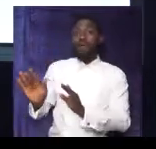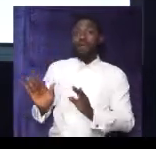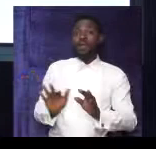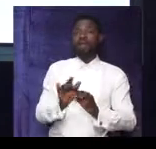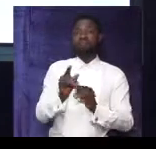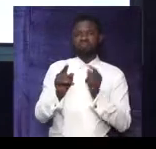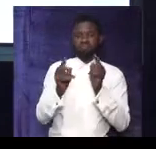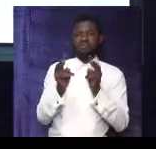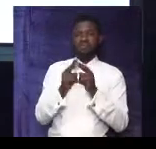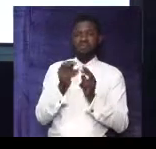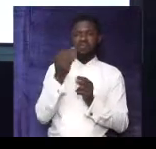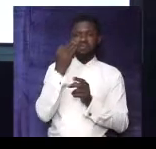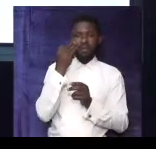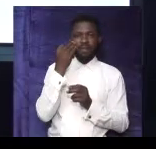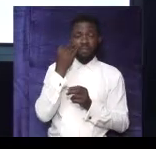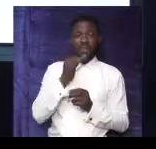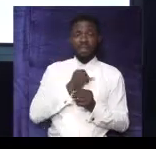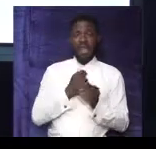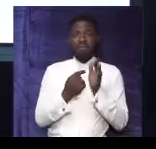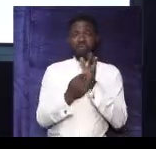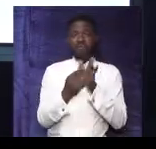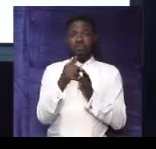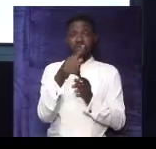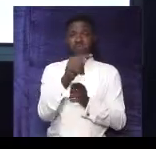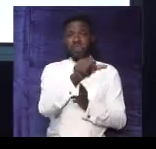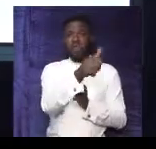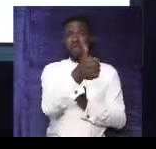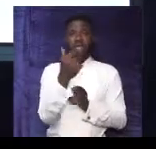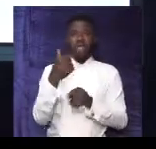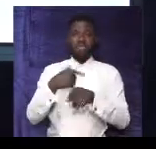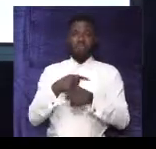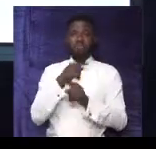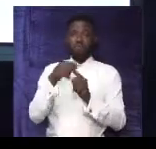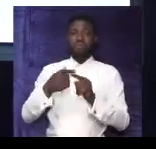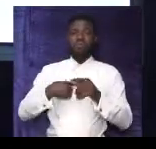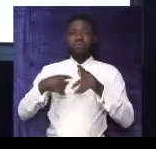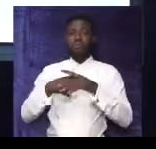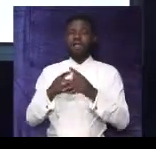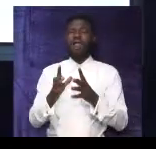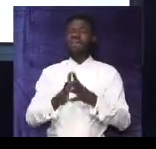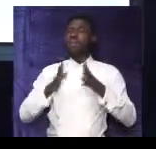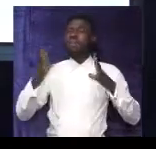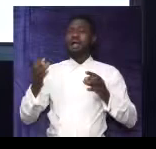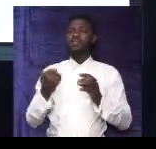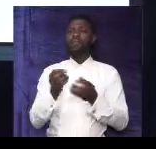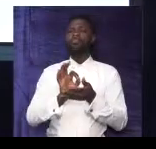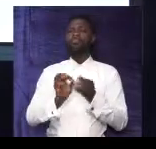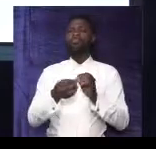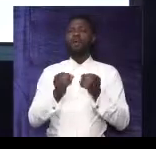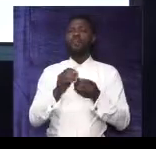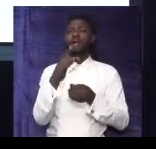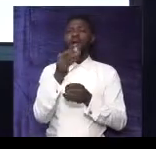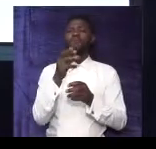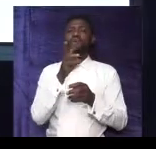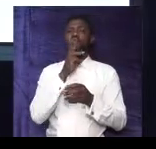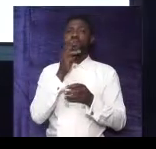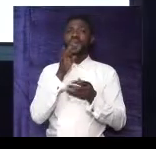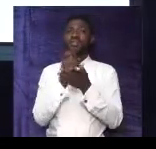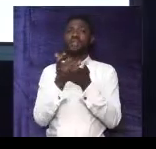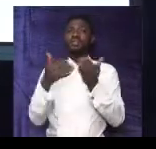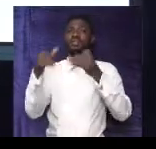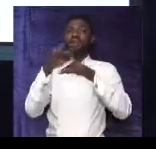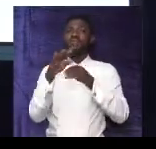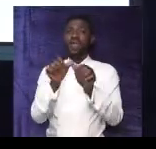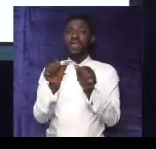This one, you are very familiar with it. I showed you the other time when we started. It's a large amount of water